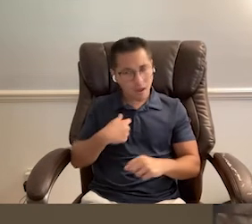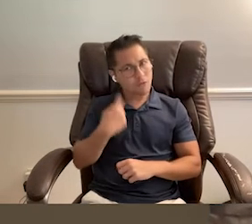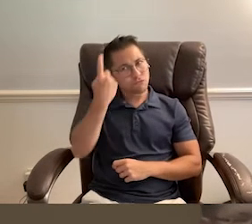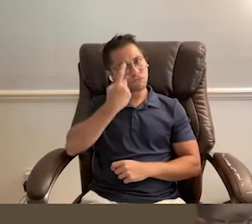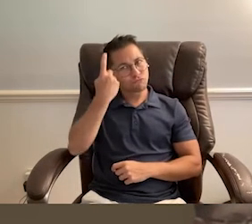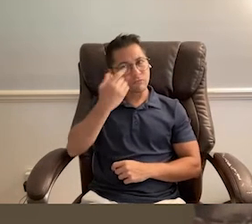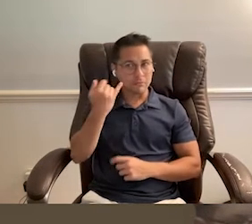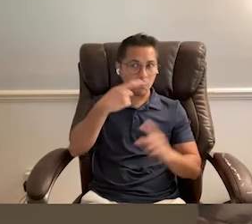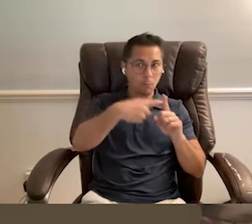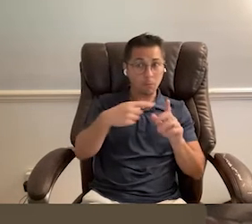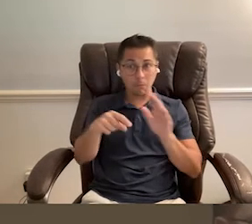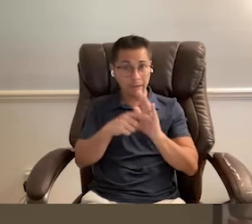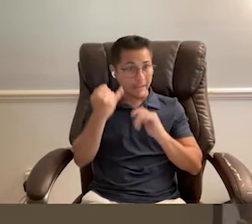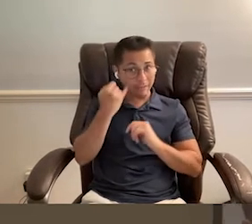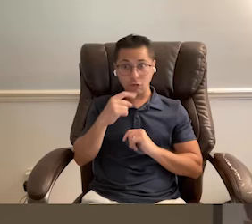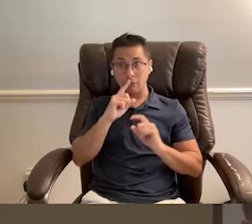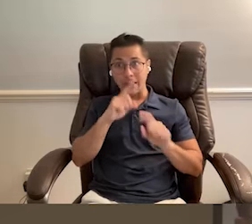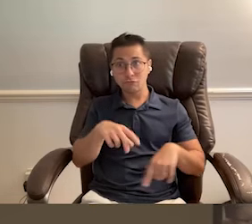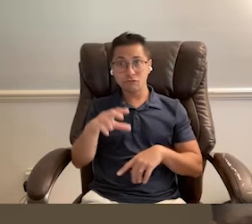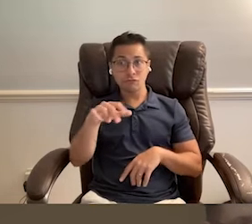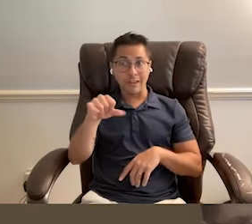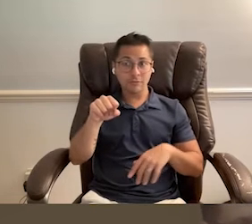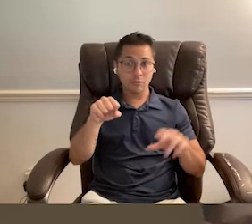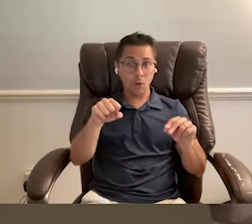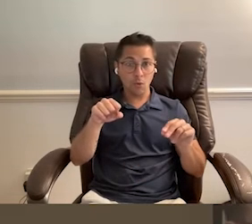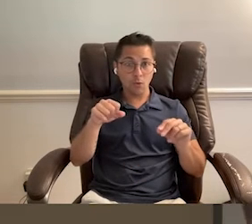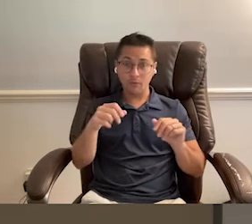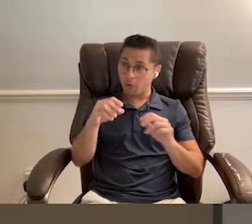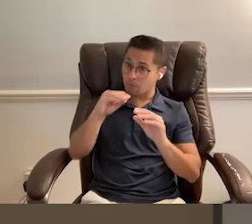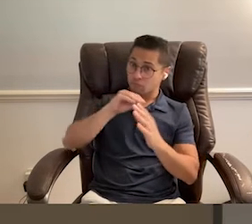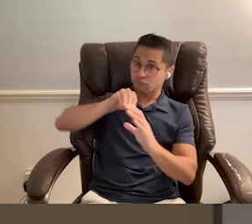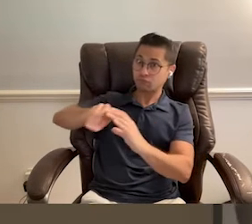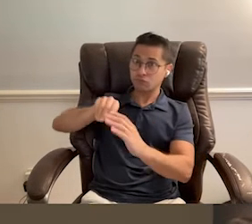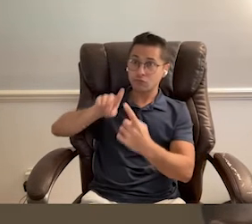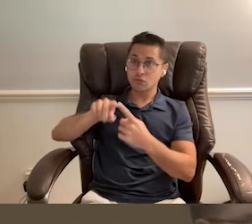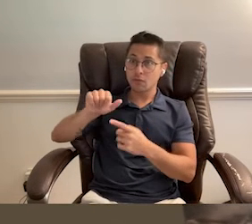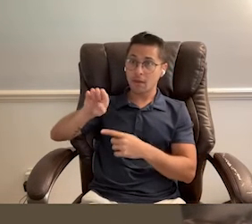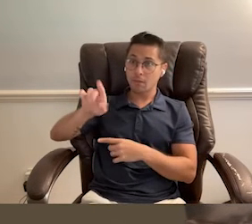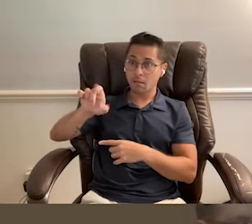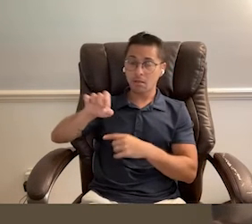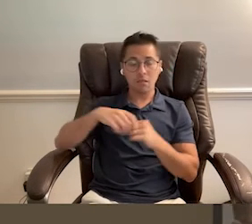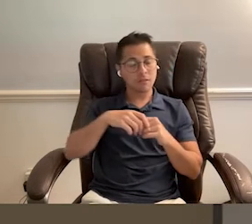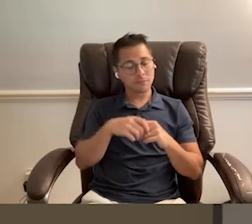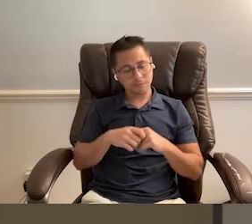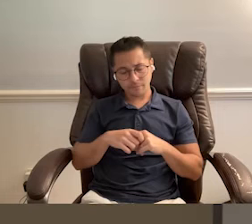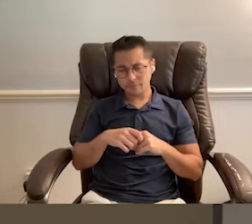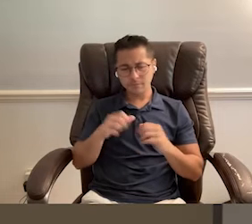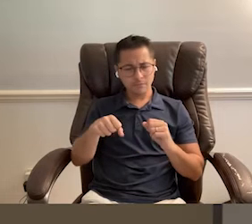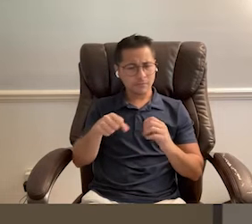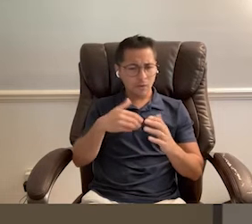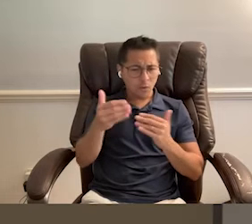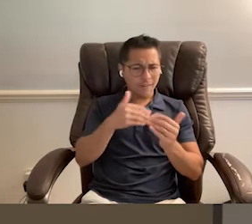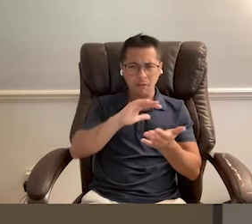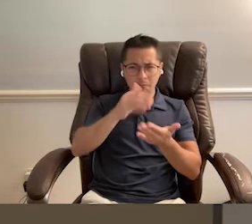of saying yes or no. For putting it into an ABLE account? Yeah, declaring whatever amount it is. Yeah,